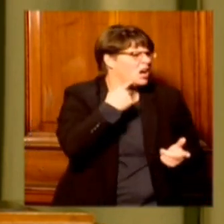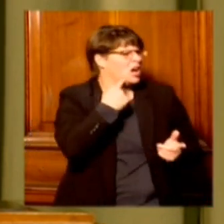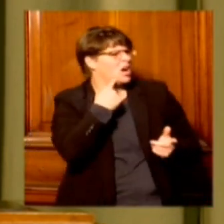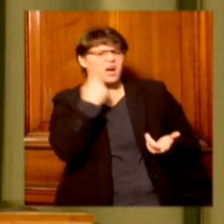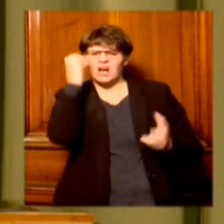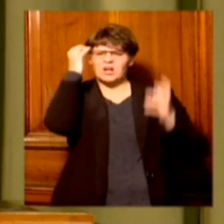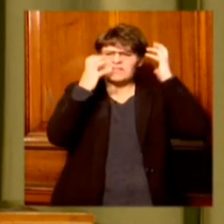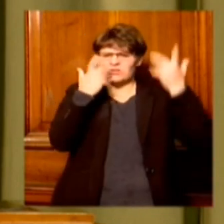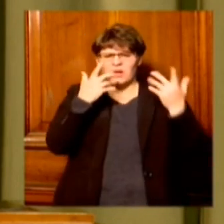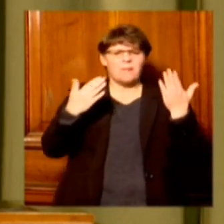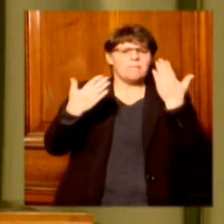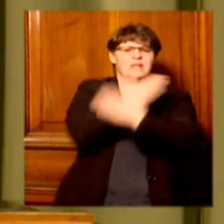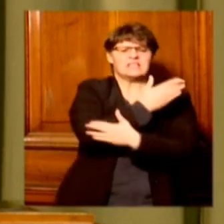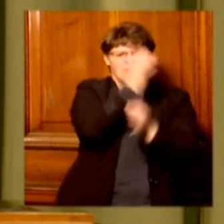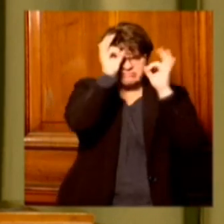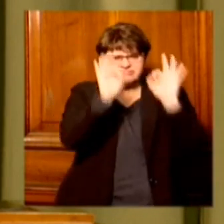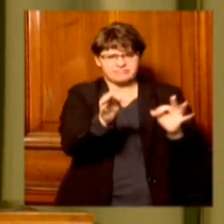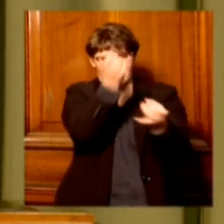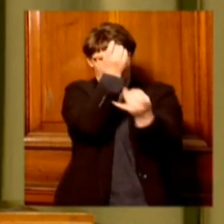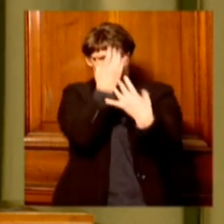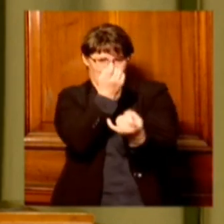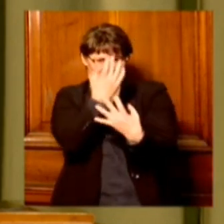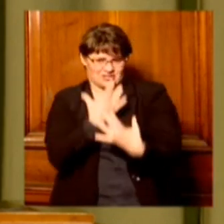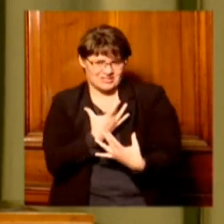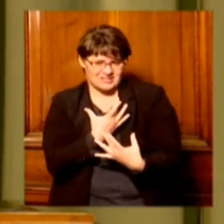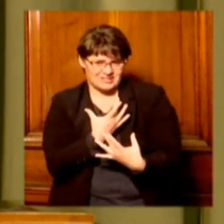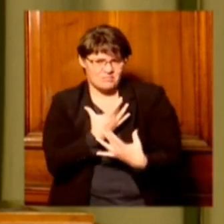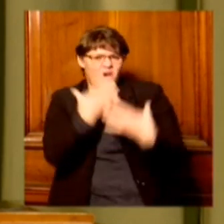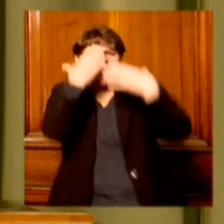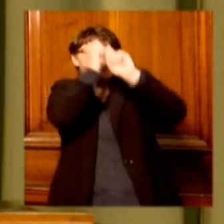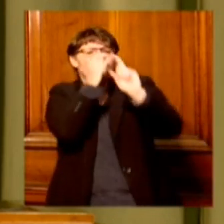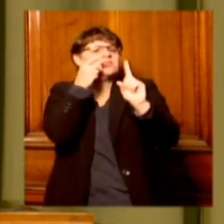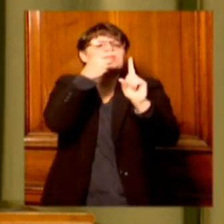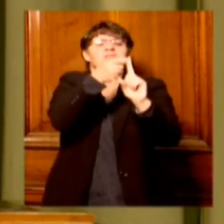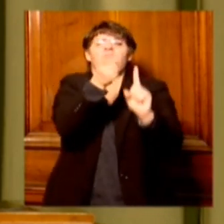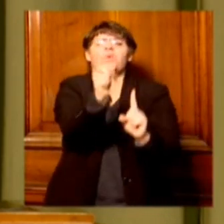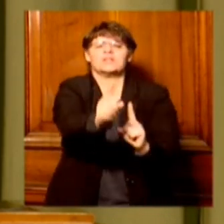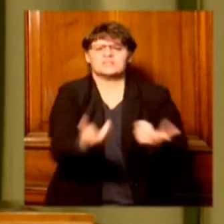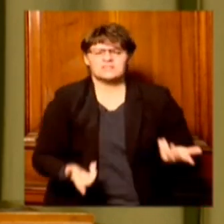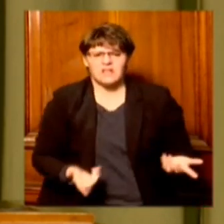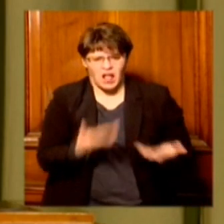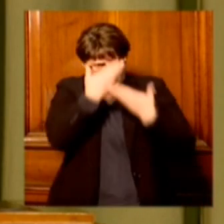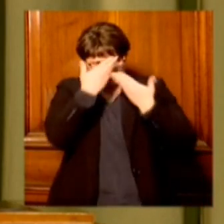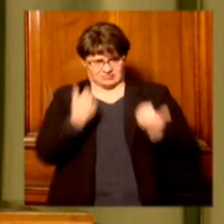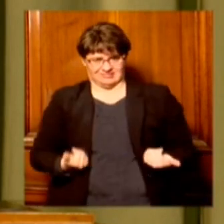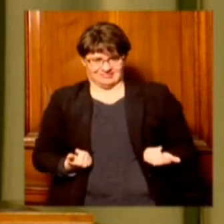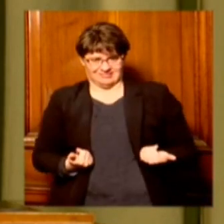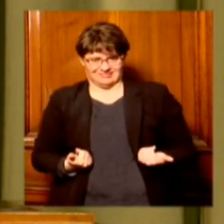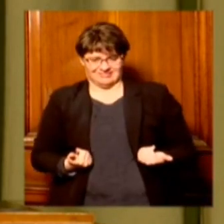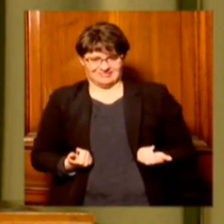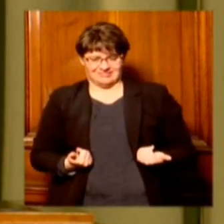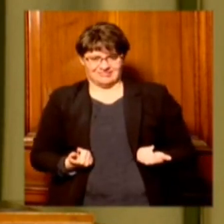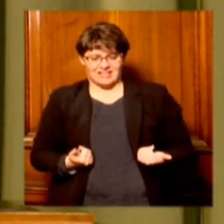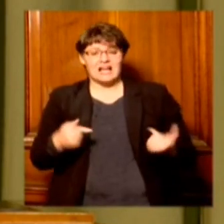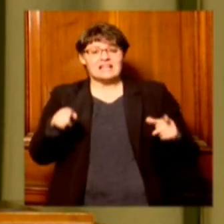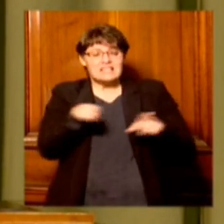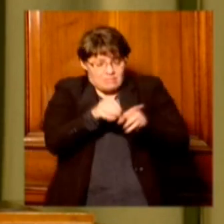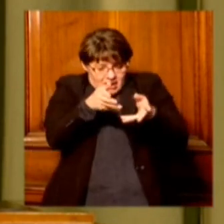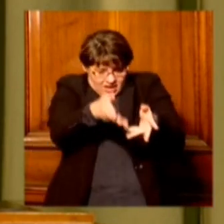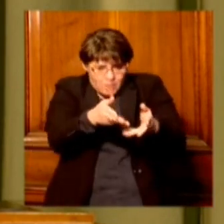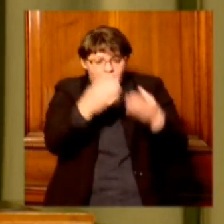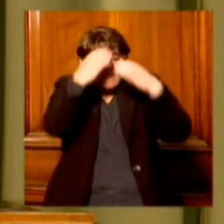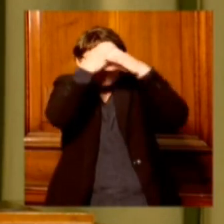up missing exactly what was the focus of our press conference. In this instance,